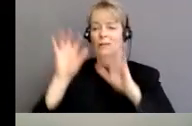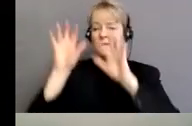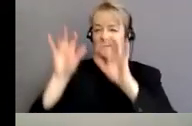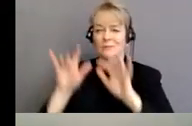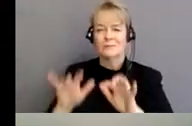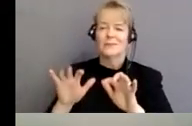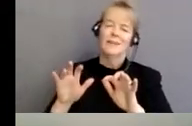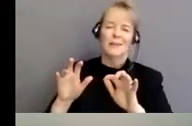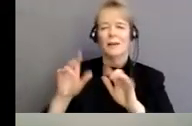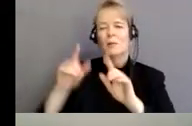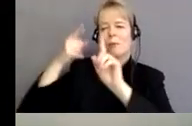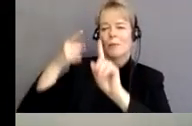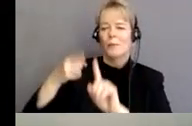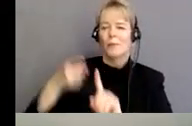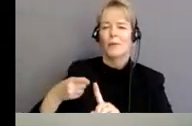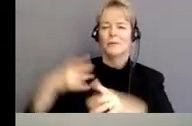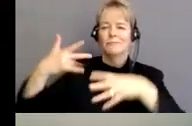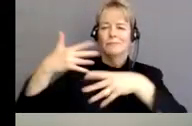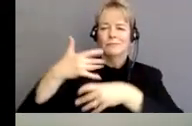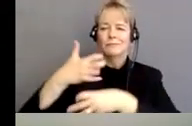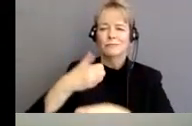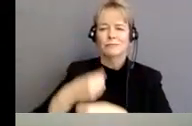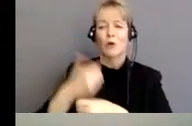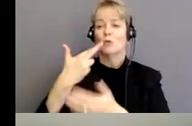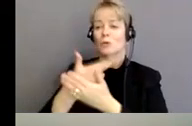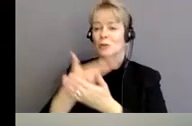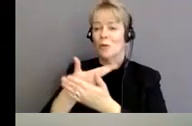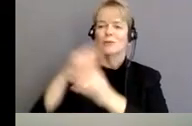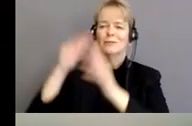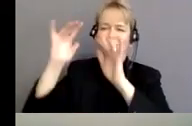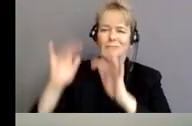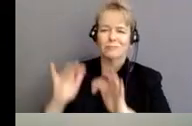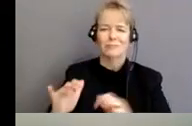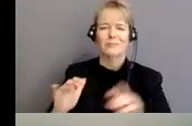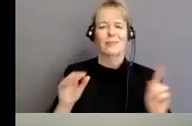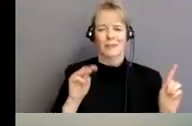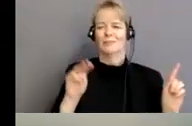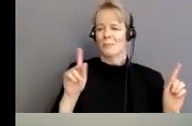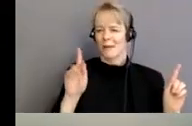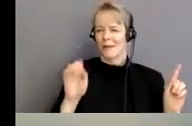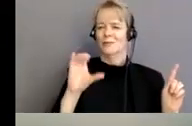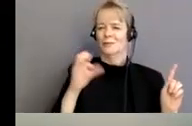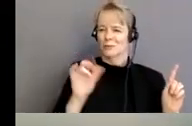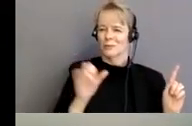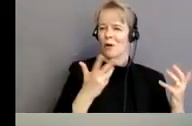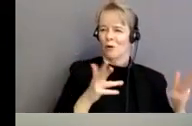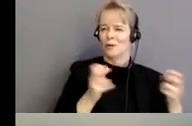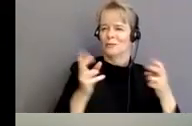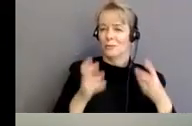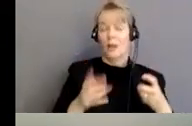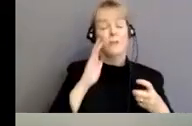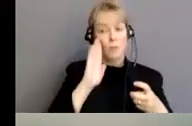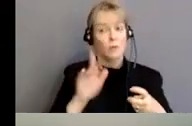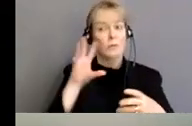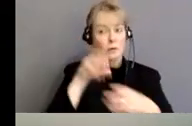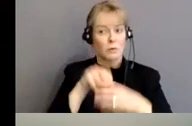points and resources information that both Mike and Christine shared with us, because I know they will be on the slide deck, but just to make them more